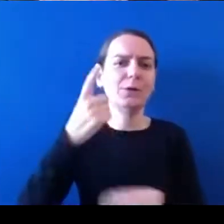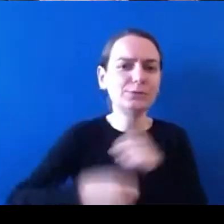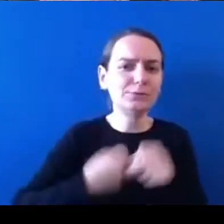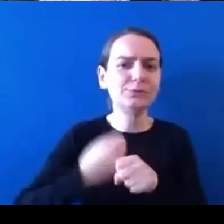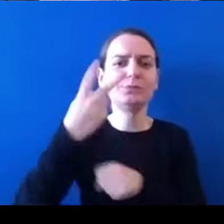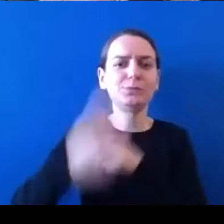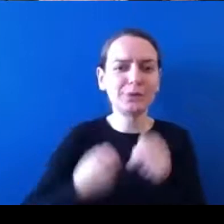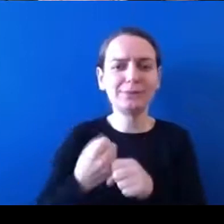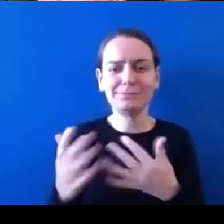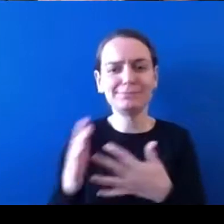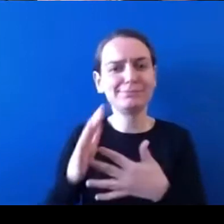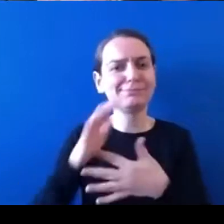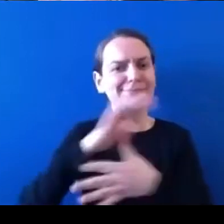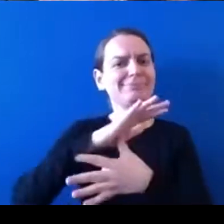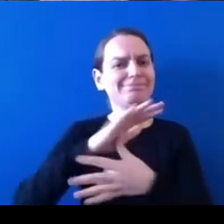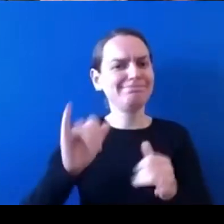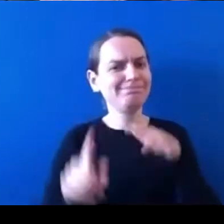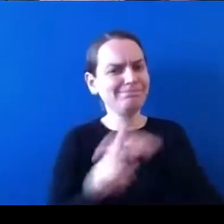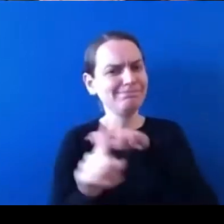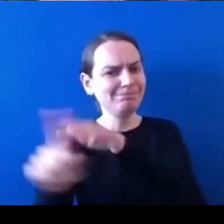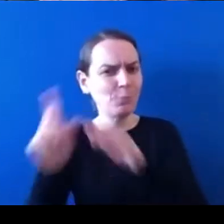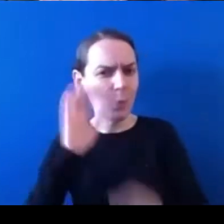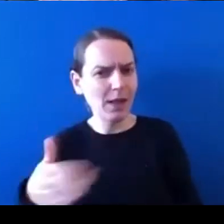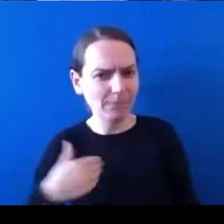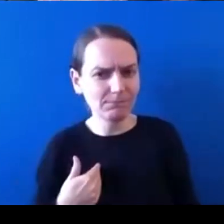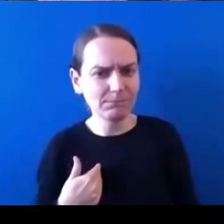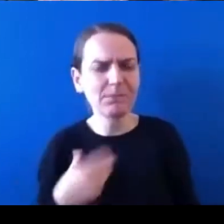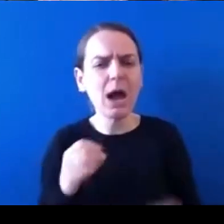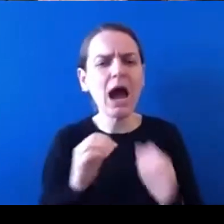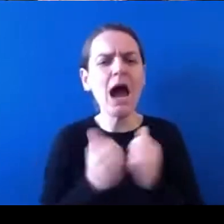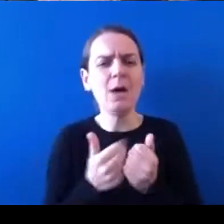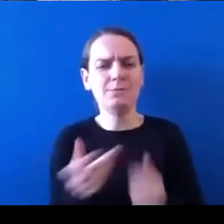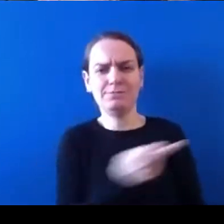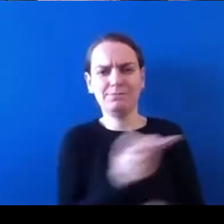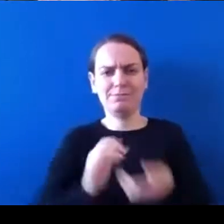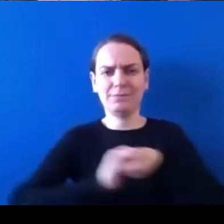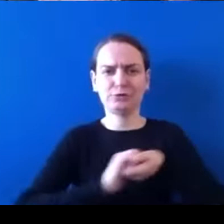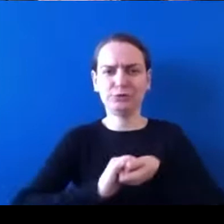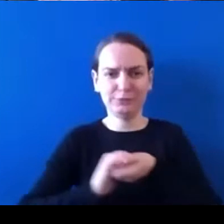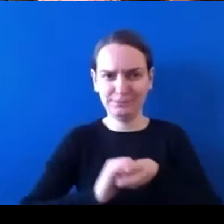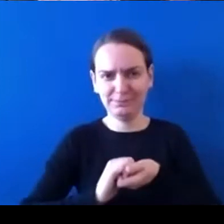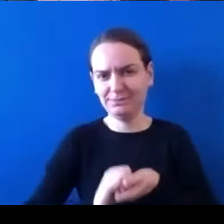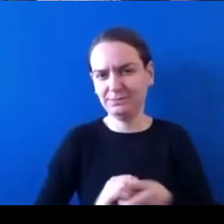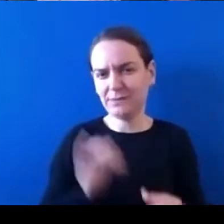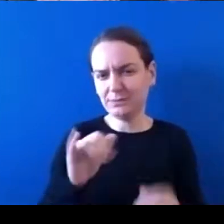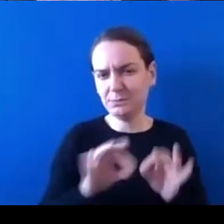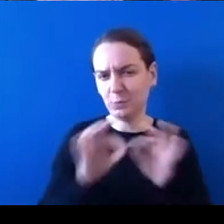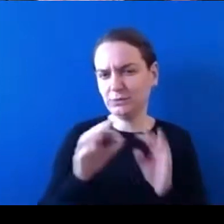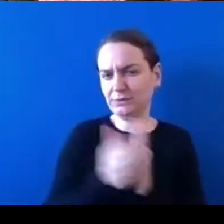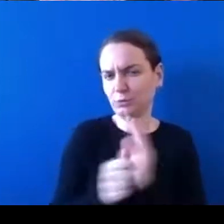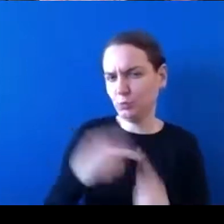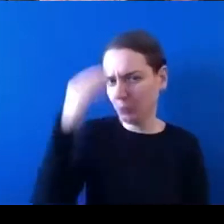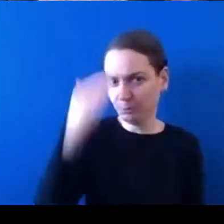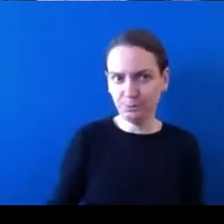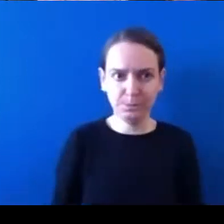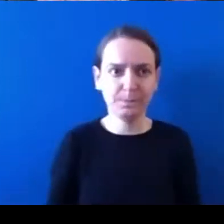party time with a banner. You want to check and see if it's a commuter college. A